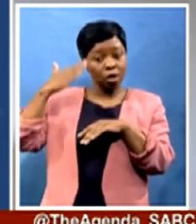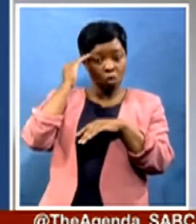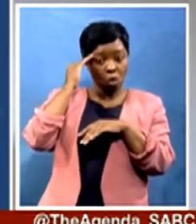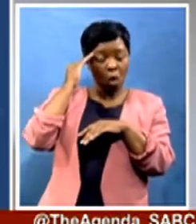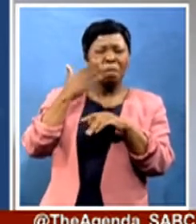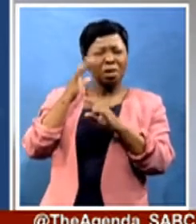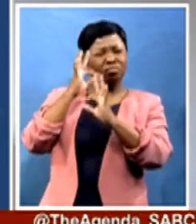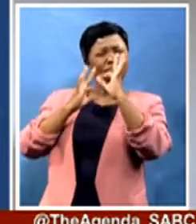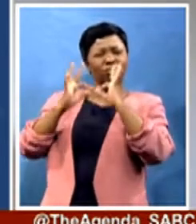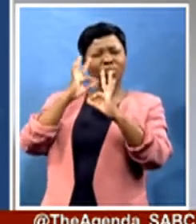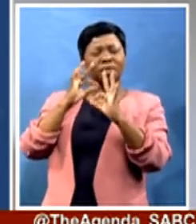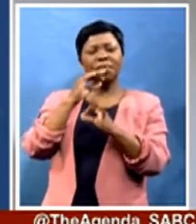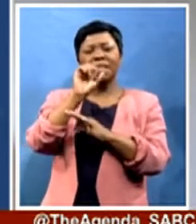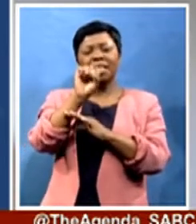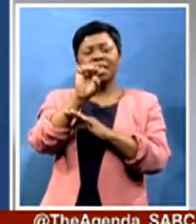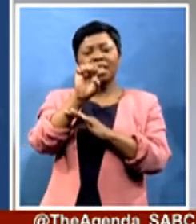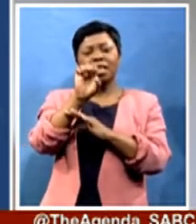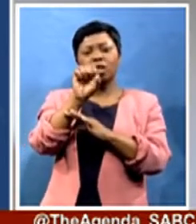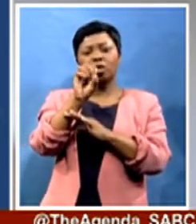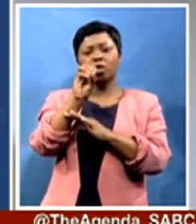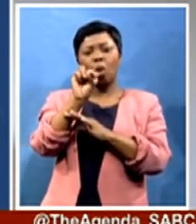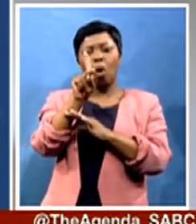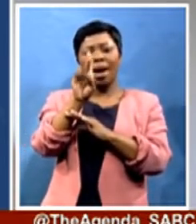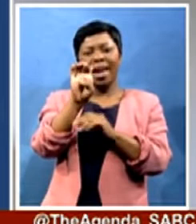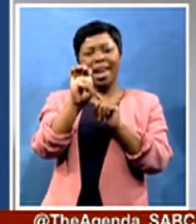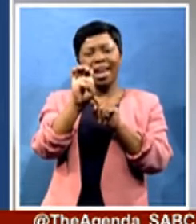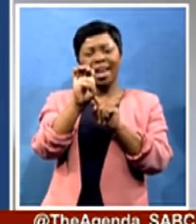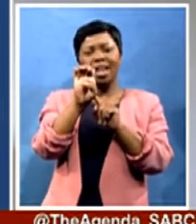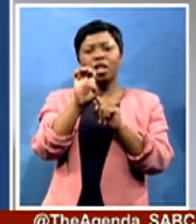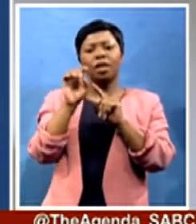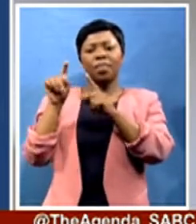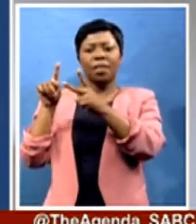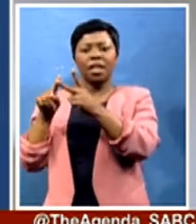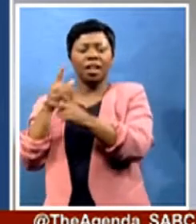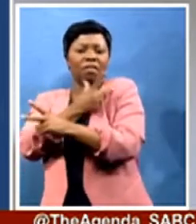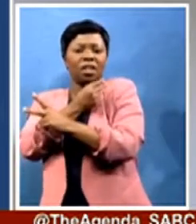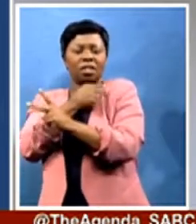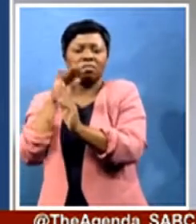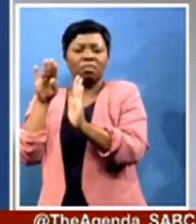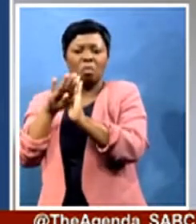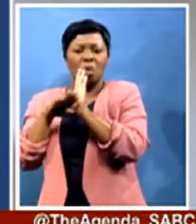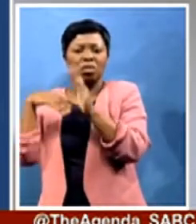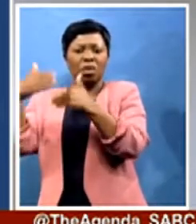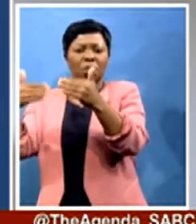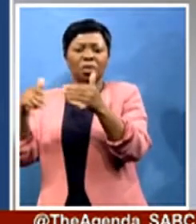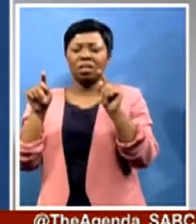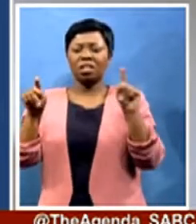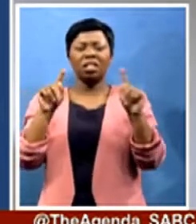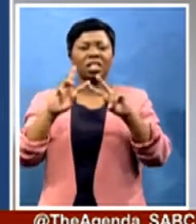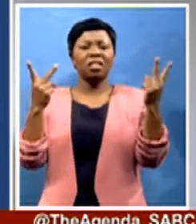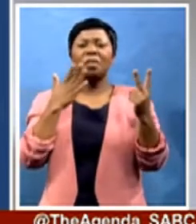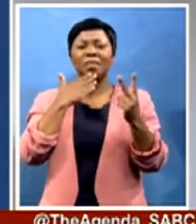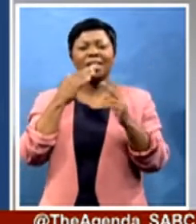is different from the vaccination rollout process. Just help us to navigate these technical